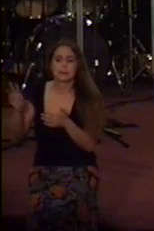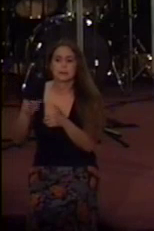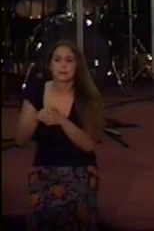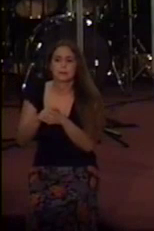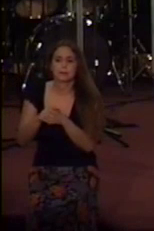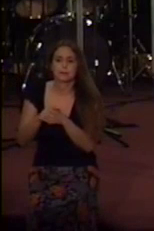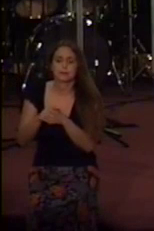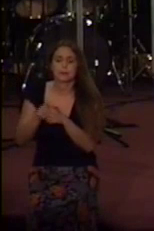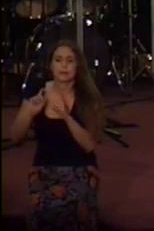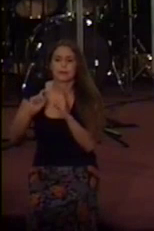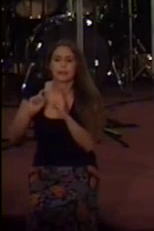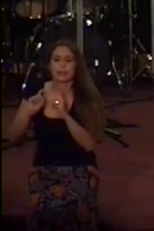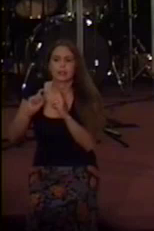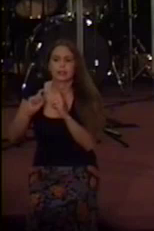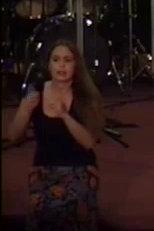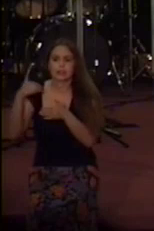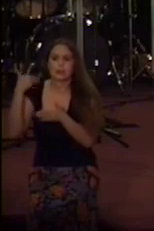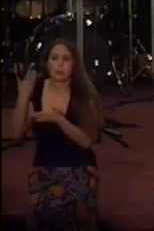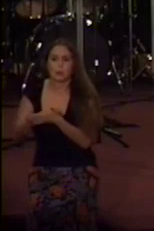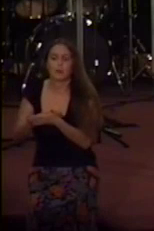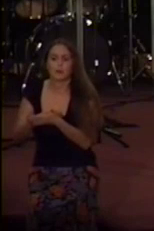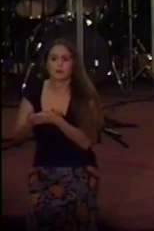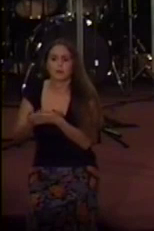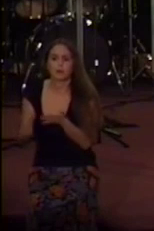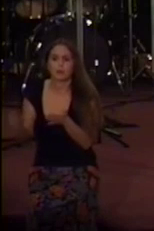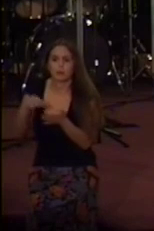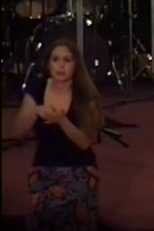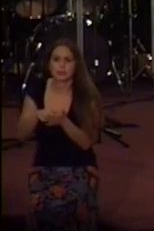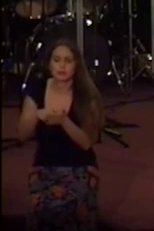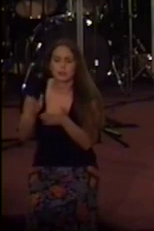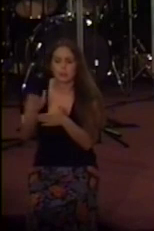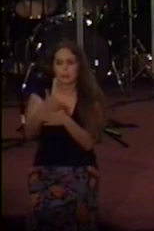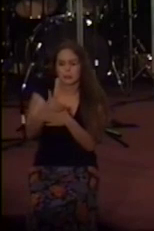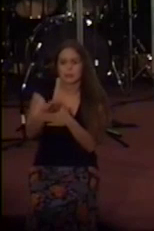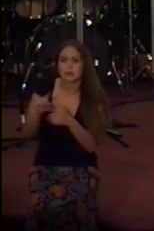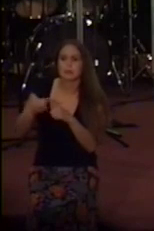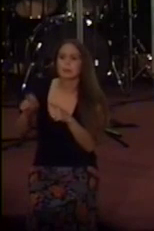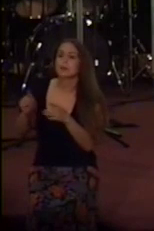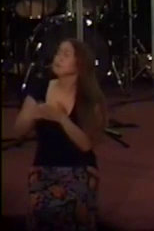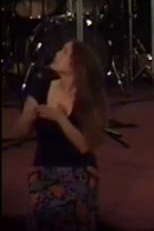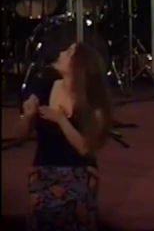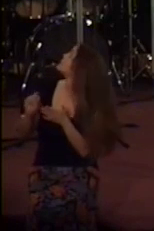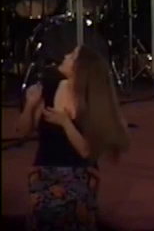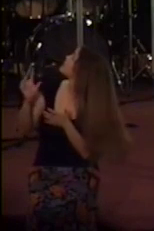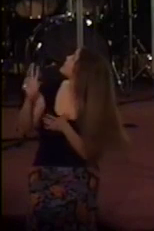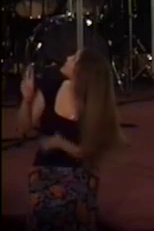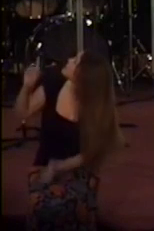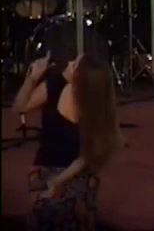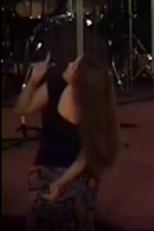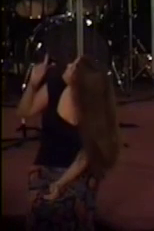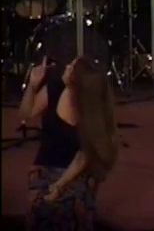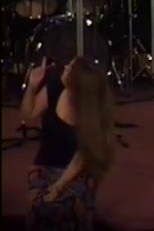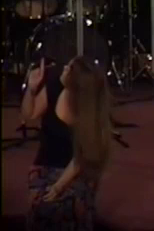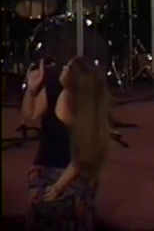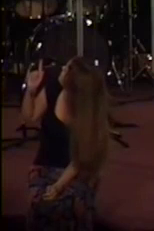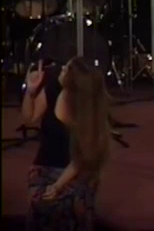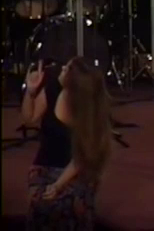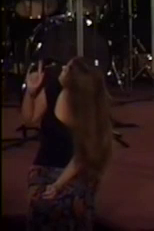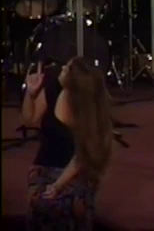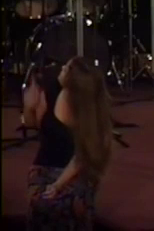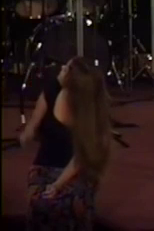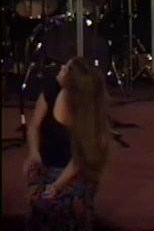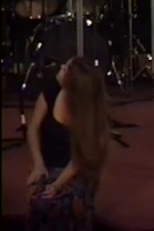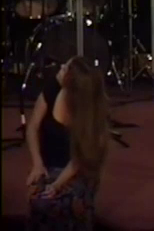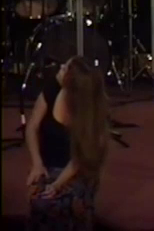and he gives a lot of proof for the resurrection in between. But in verse 36, he said, therefore, let all the house of Israel know for certain that God has made